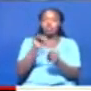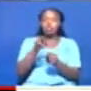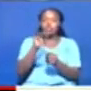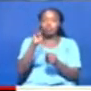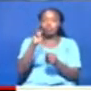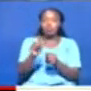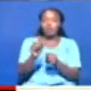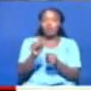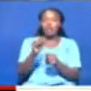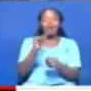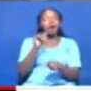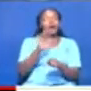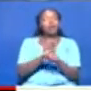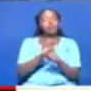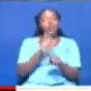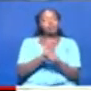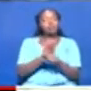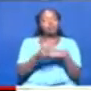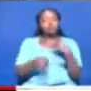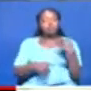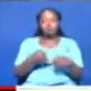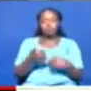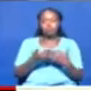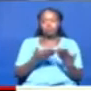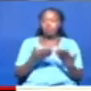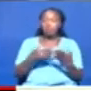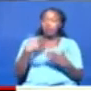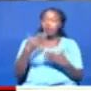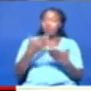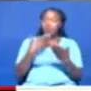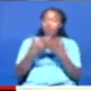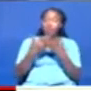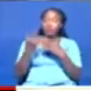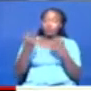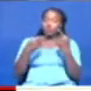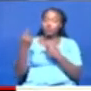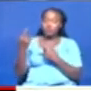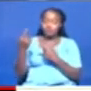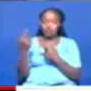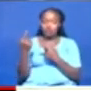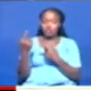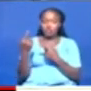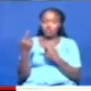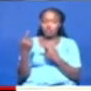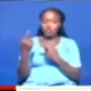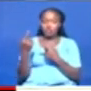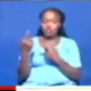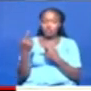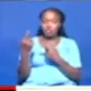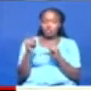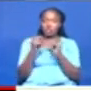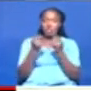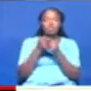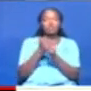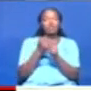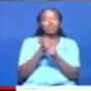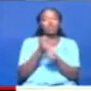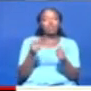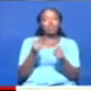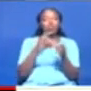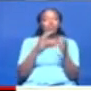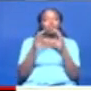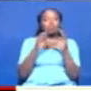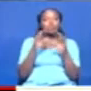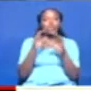there. It's always appreciated a win. I think our team did very well to communicate on the